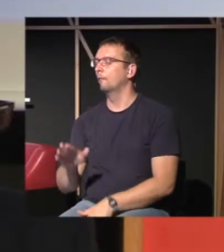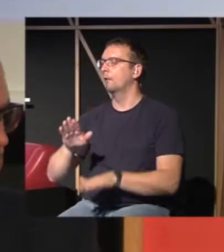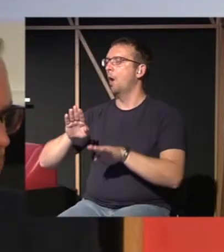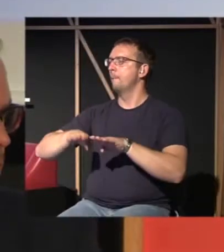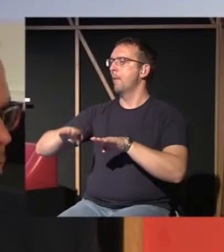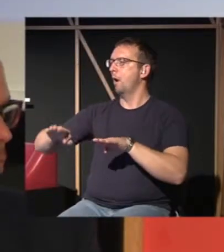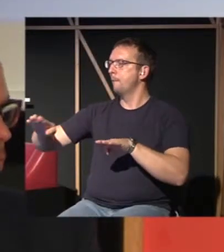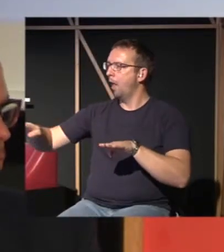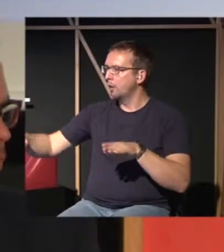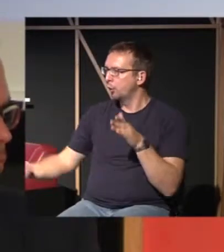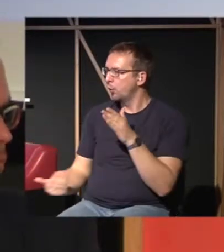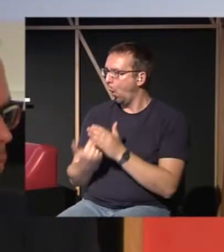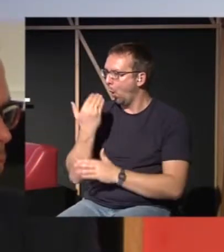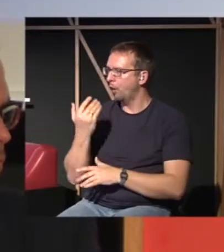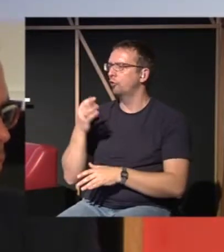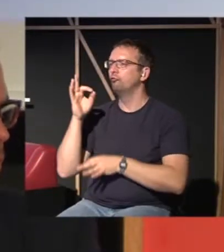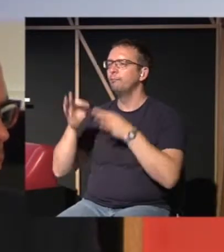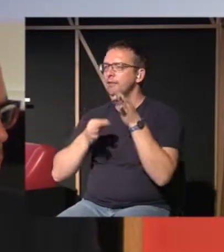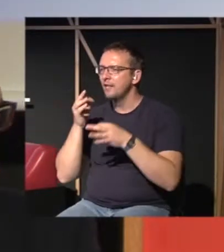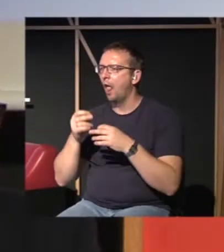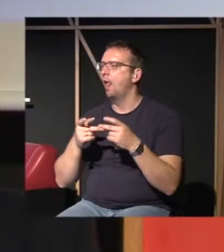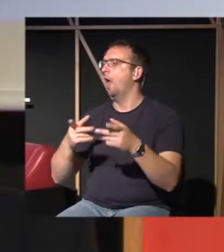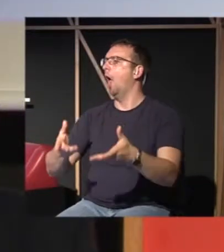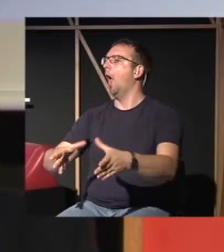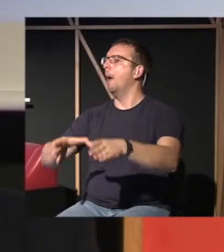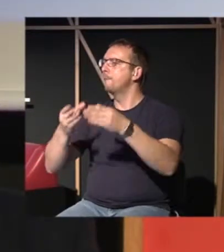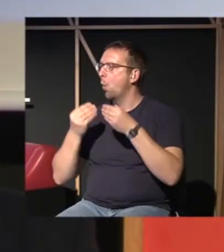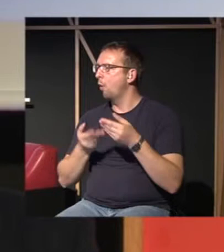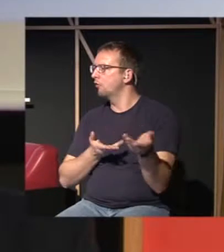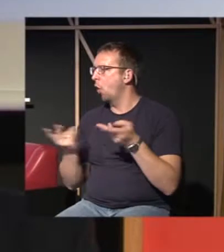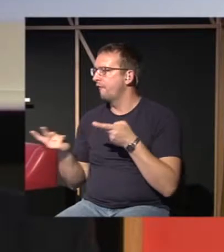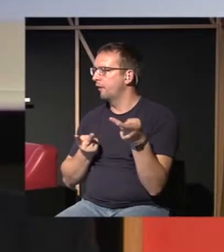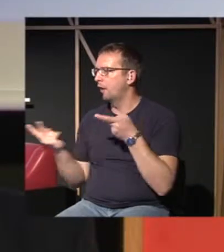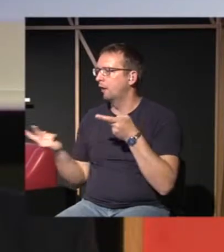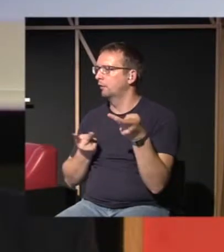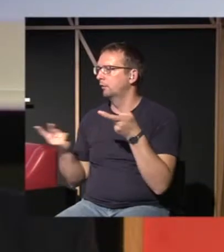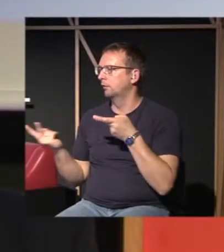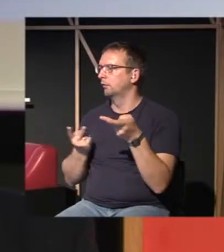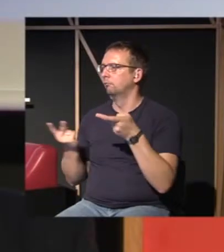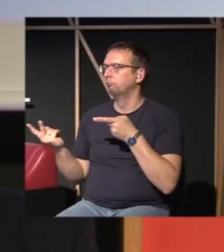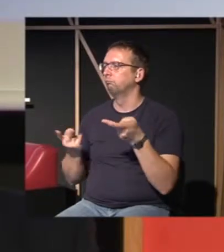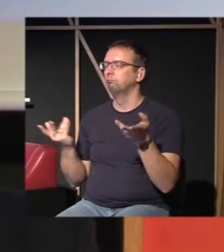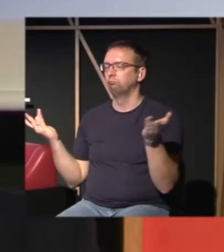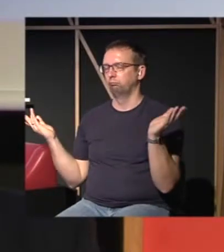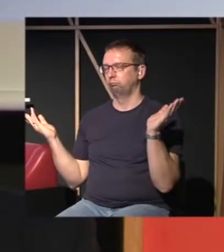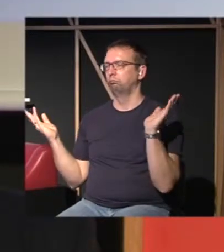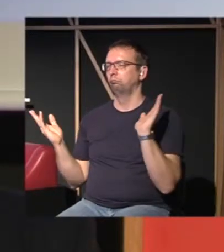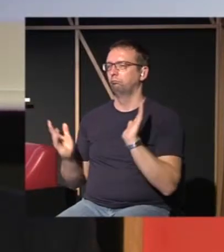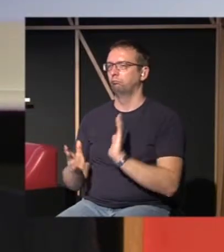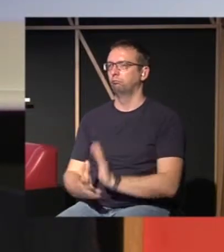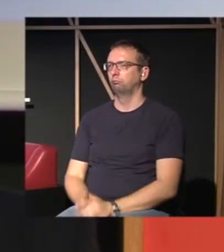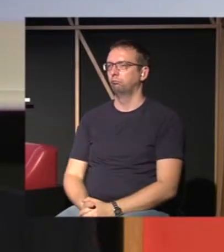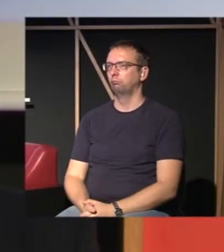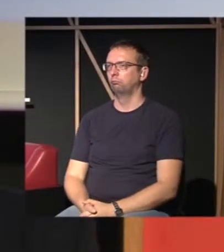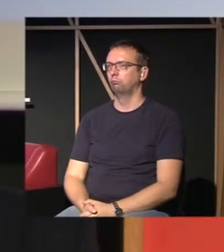said, we don't do enough to shout about it. There's not enough supporters that know what facilities we have. And if you don't make it easy for them